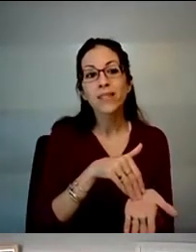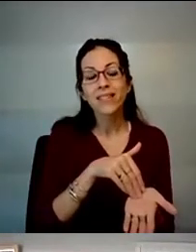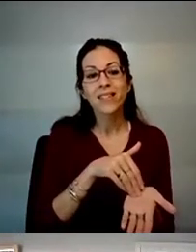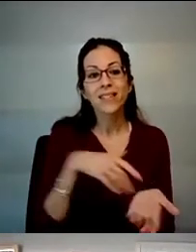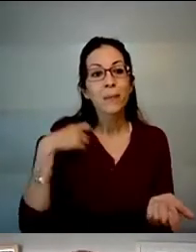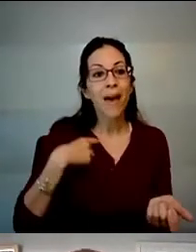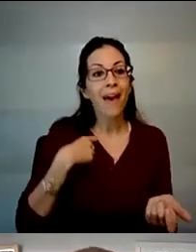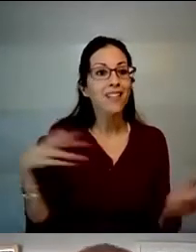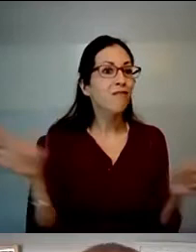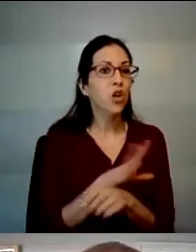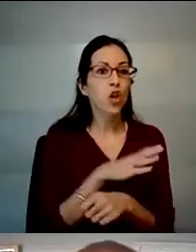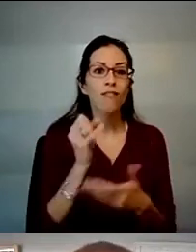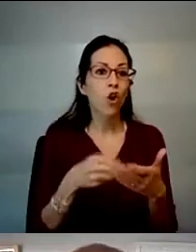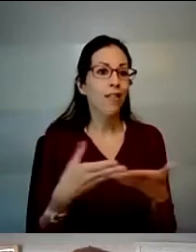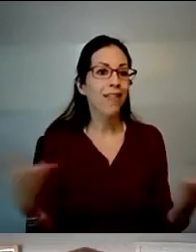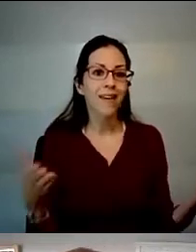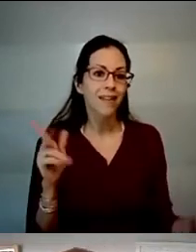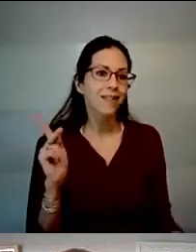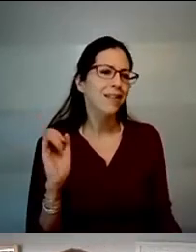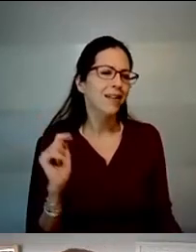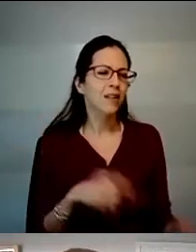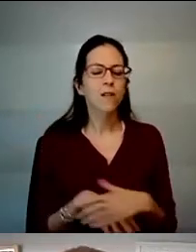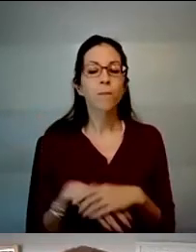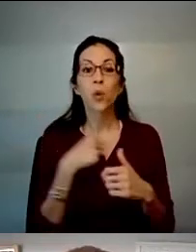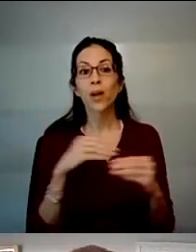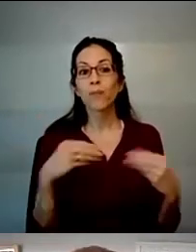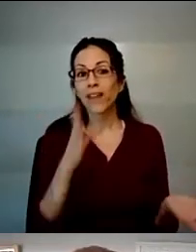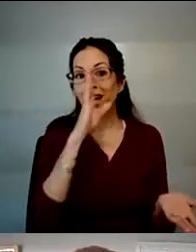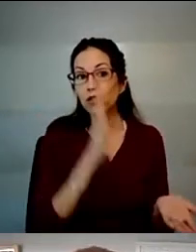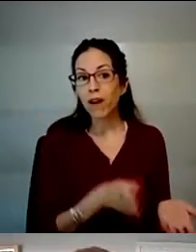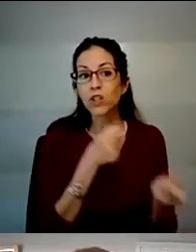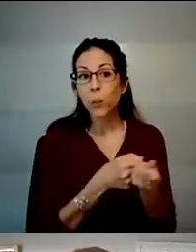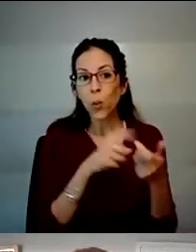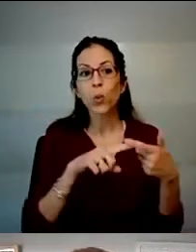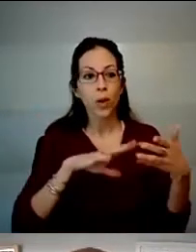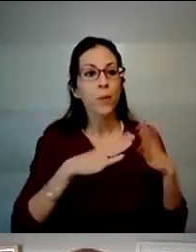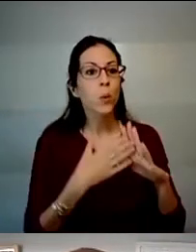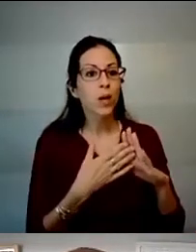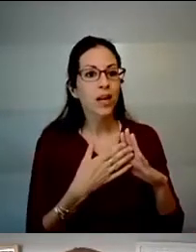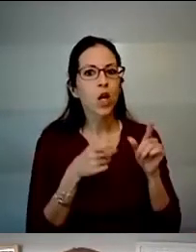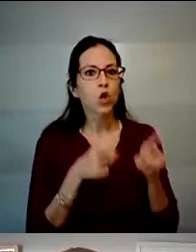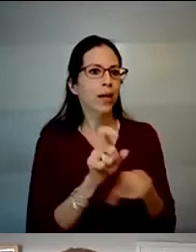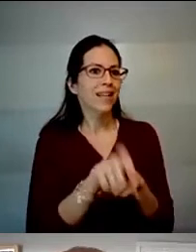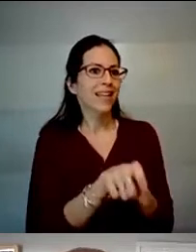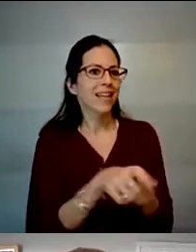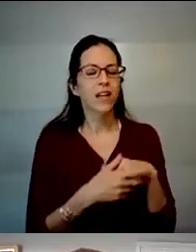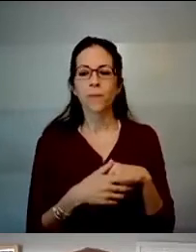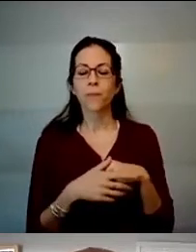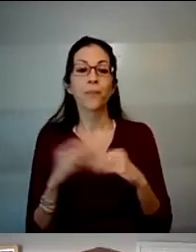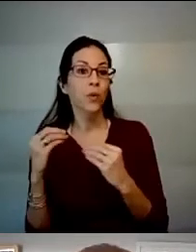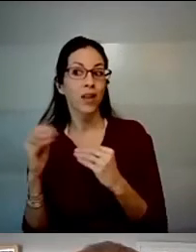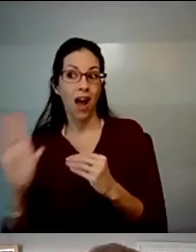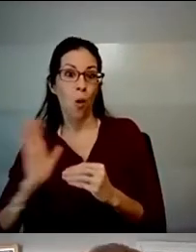it not only, so it was providing direct support to the community in a need, it gave our partner